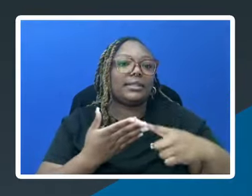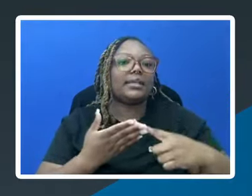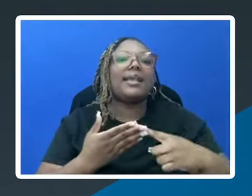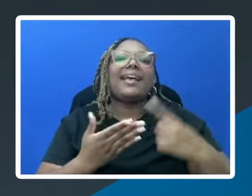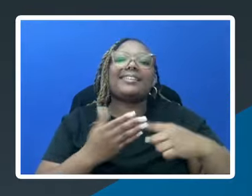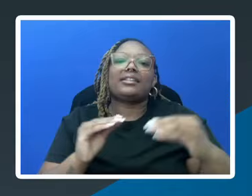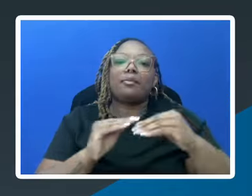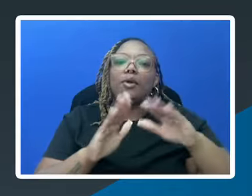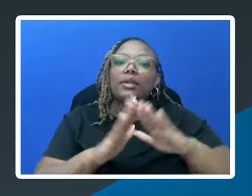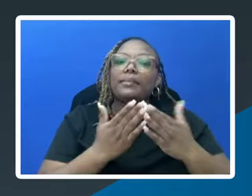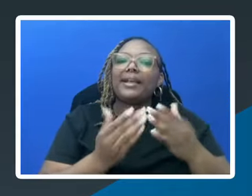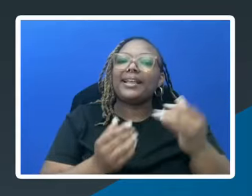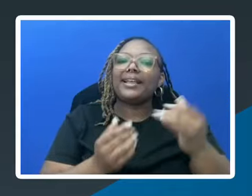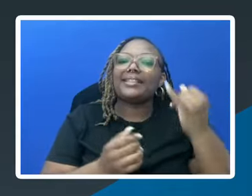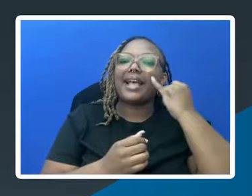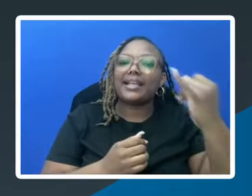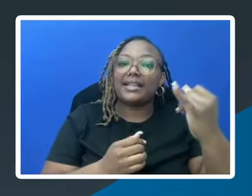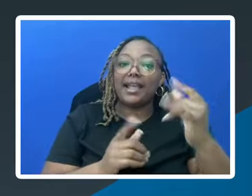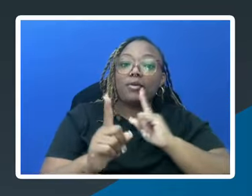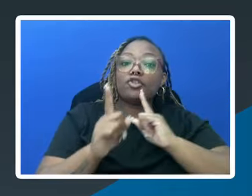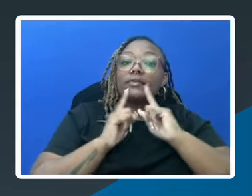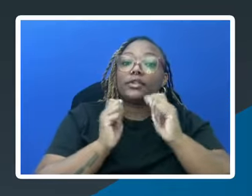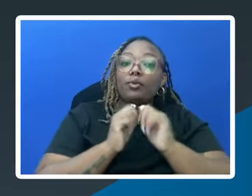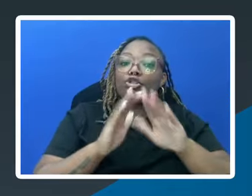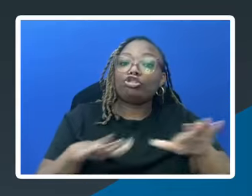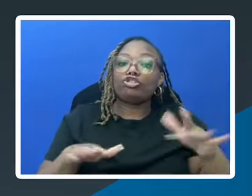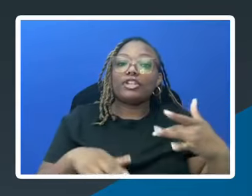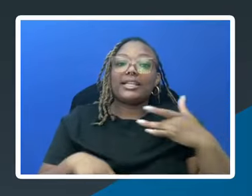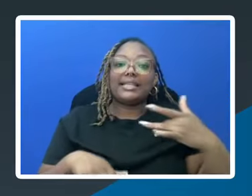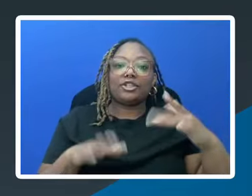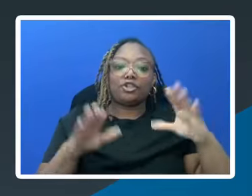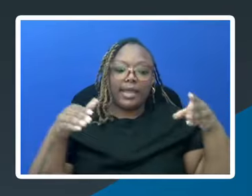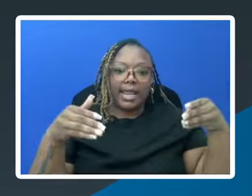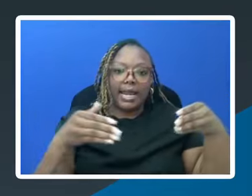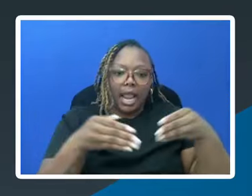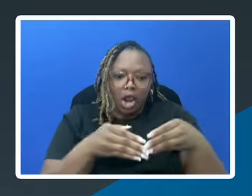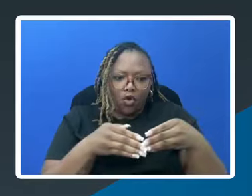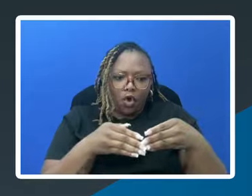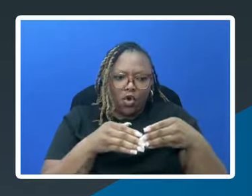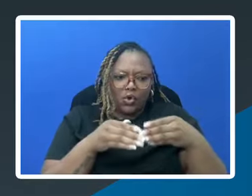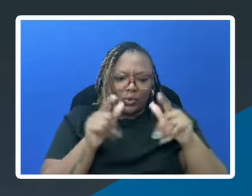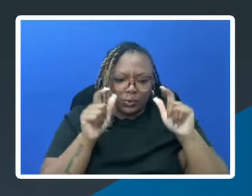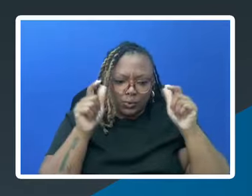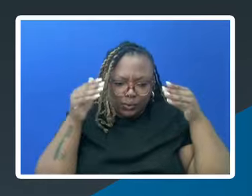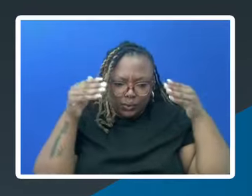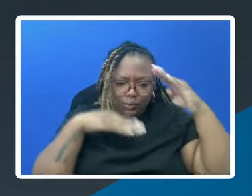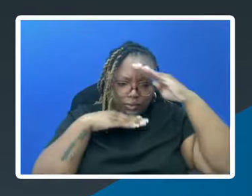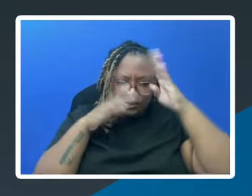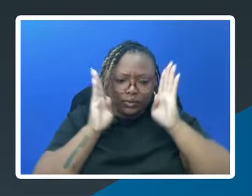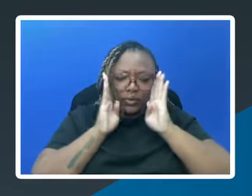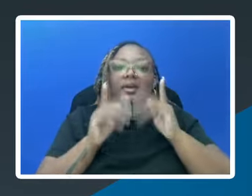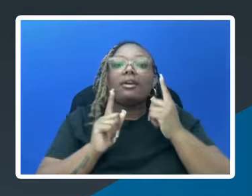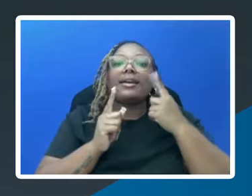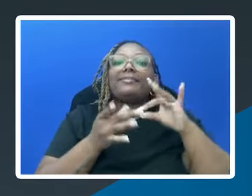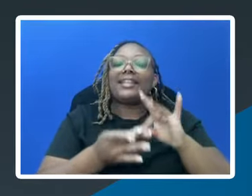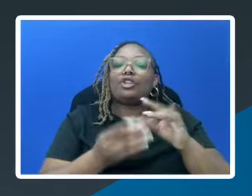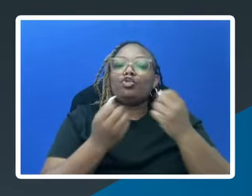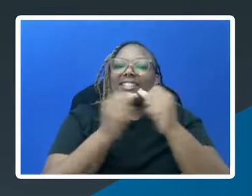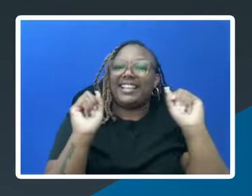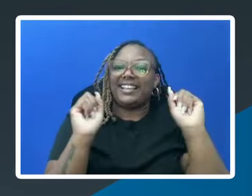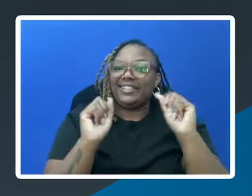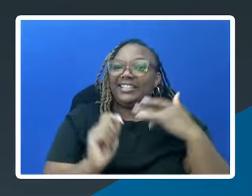that our conversations with kids are often very narrow, very narrowly focused on safety. Now, to be clear,